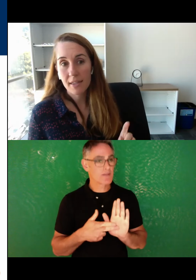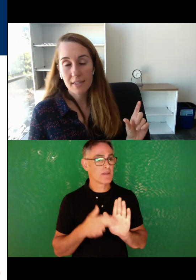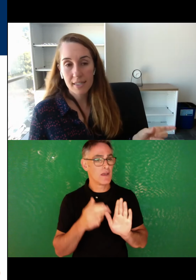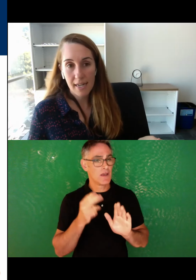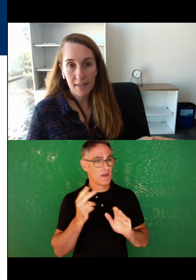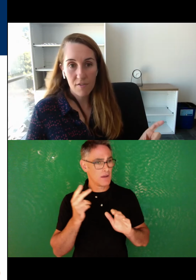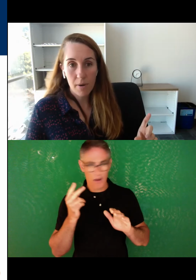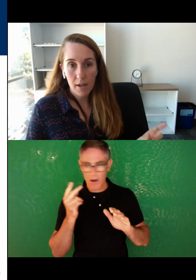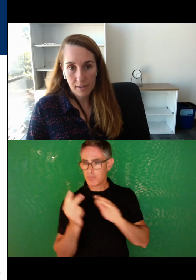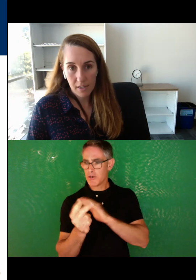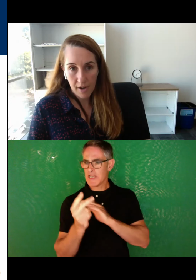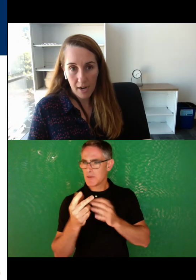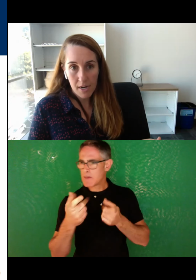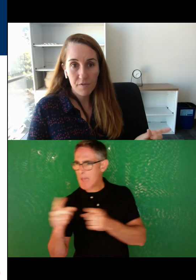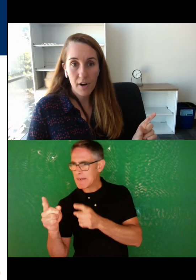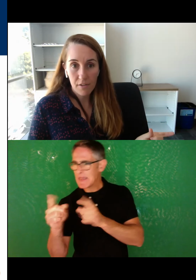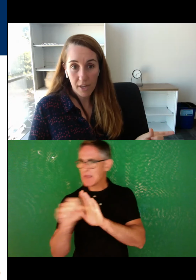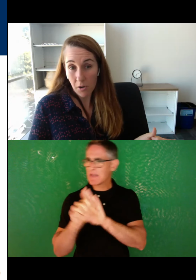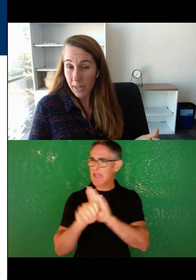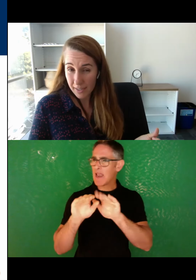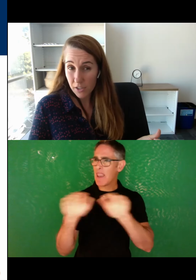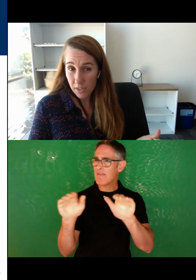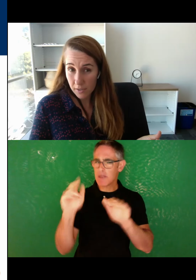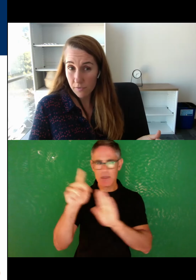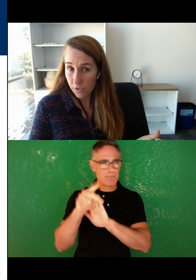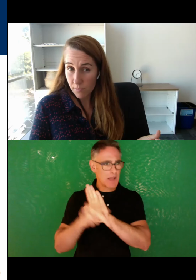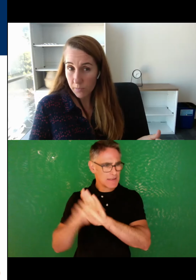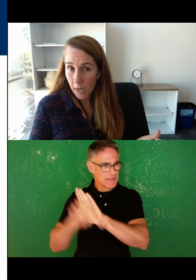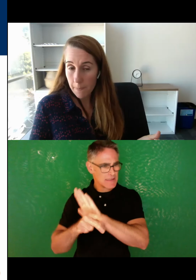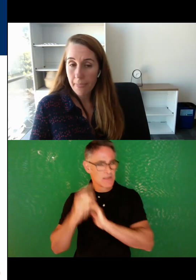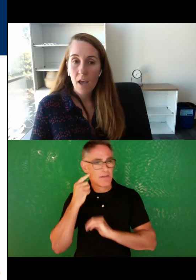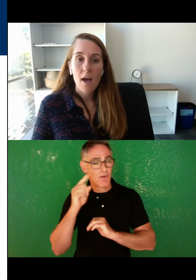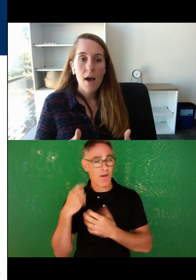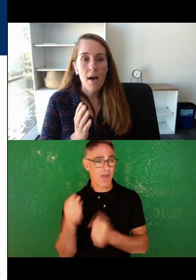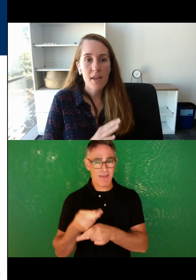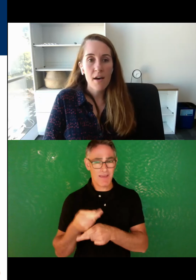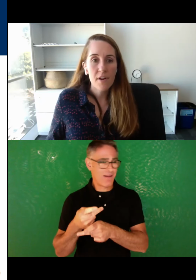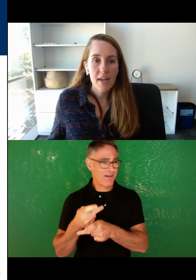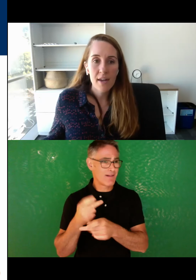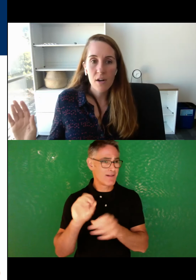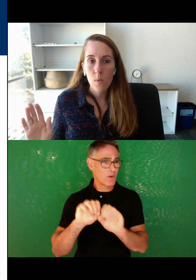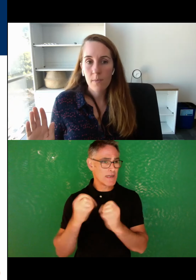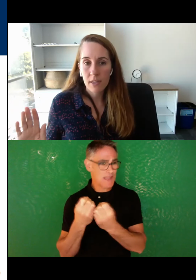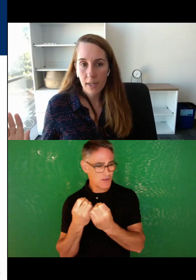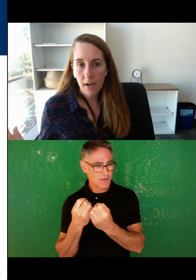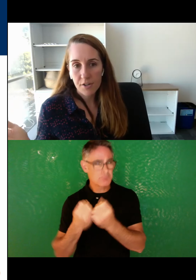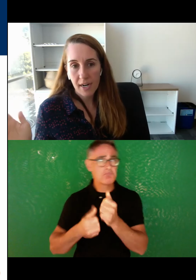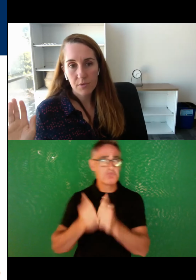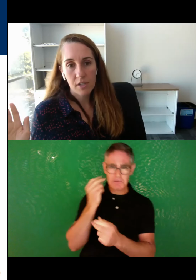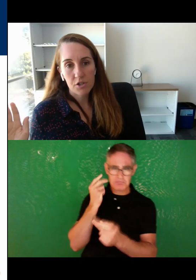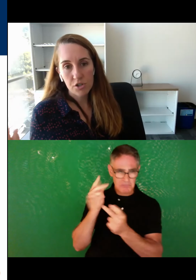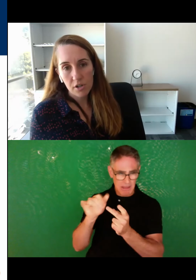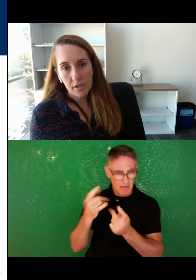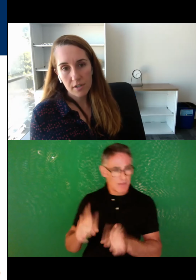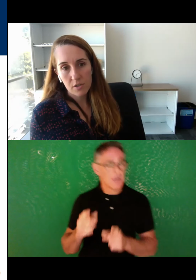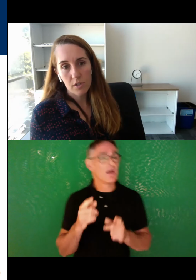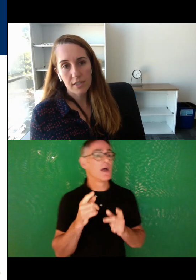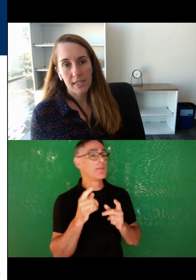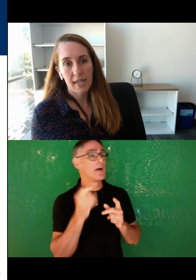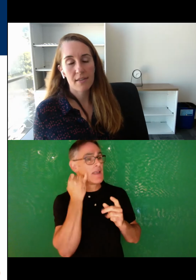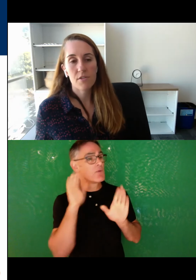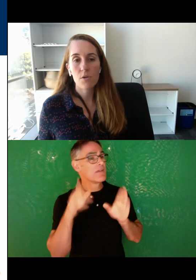happening in the state level policy environment for healthcare organizations for the most part. On the other hand, when we look at contracts with